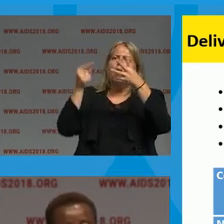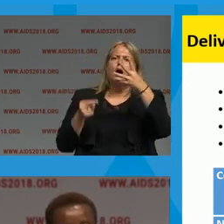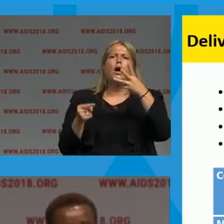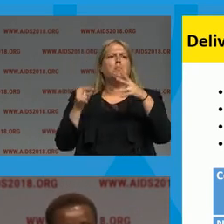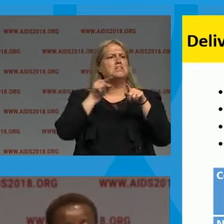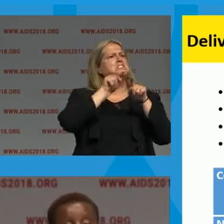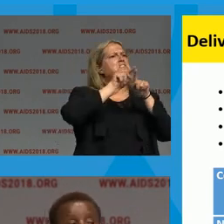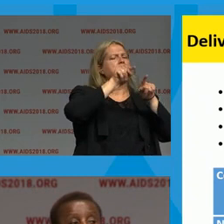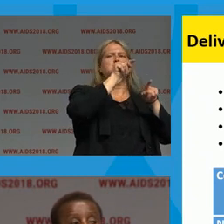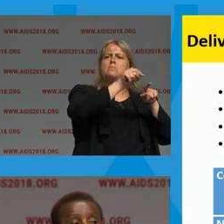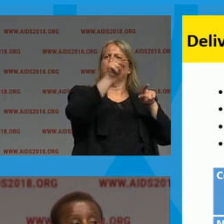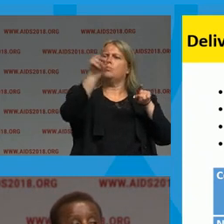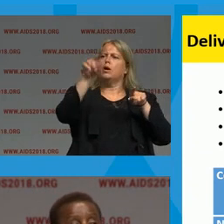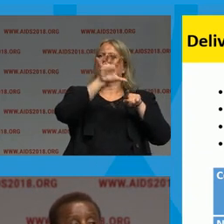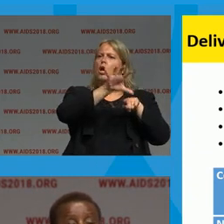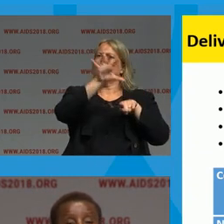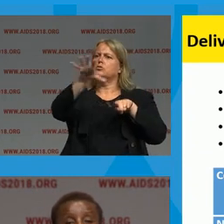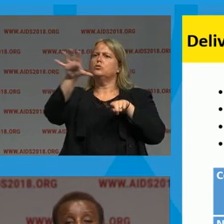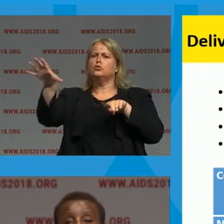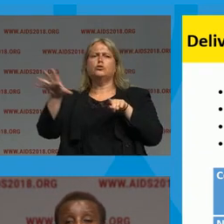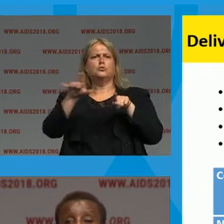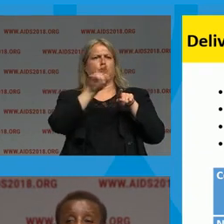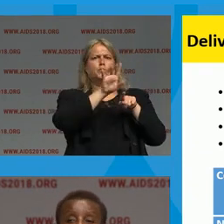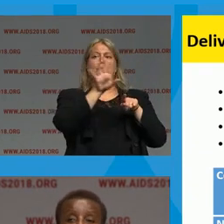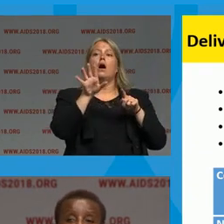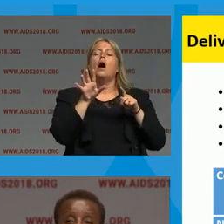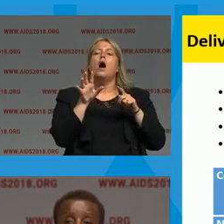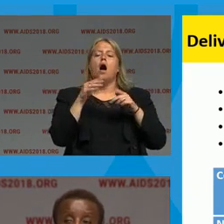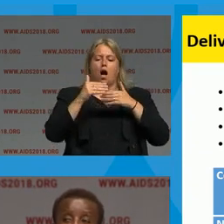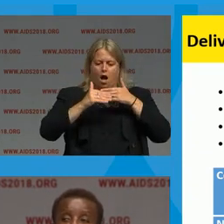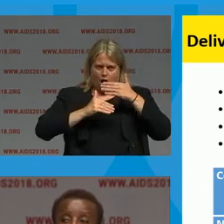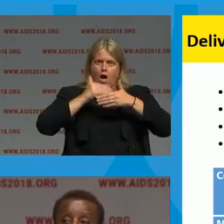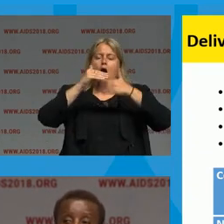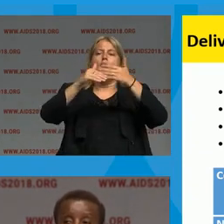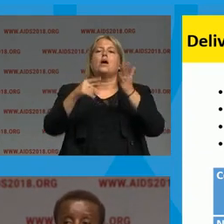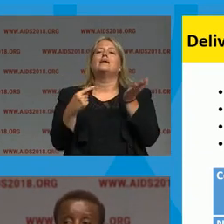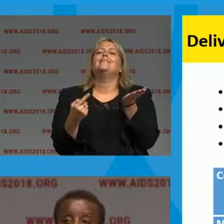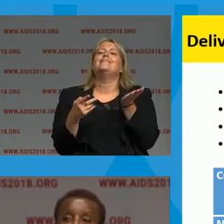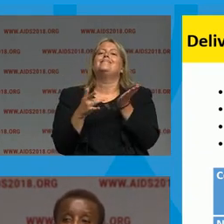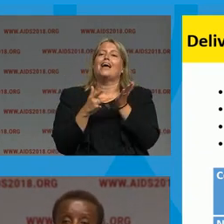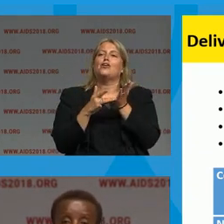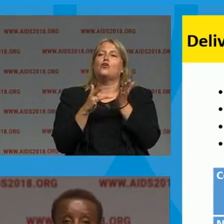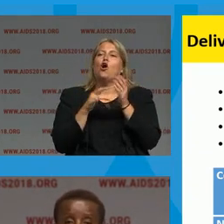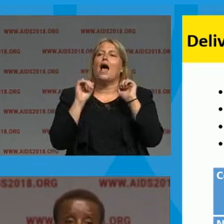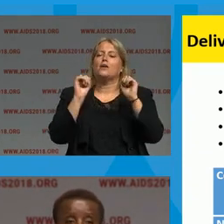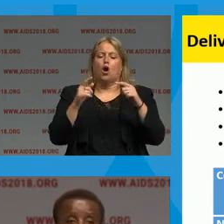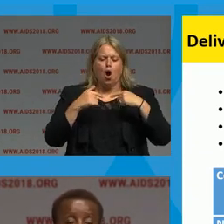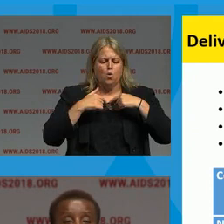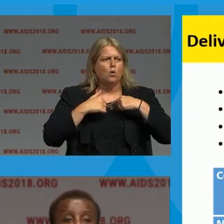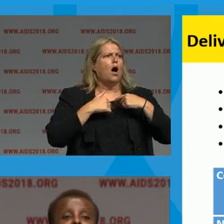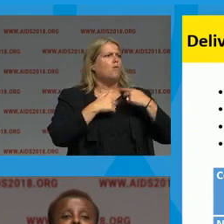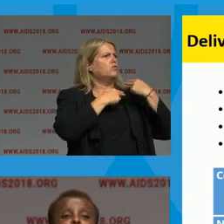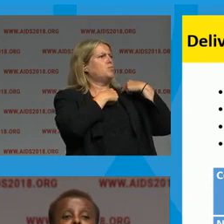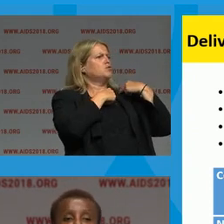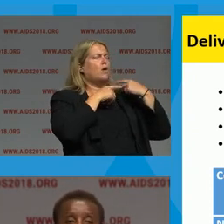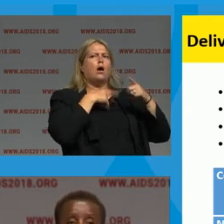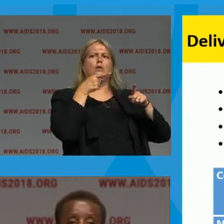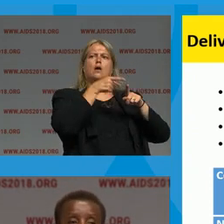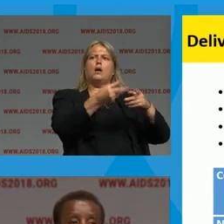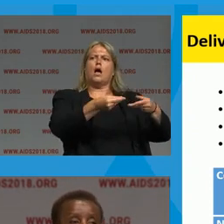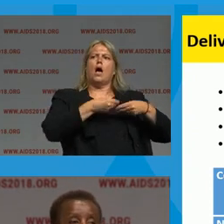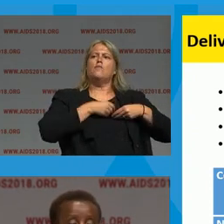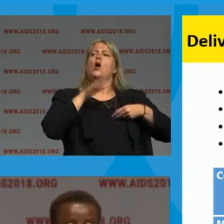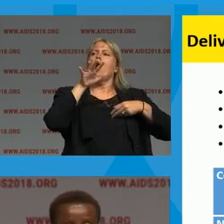different counties. And we began to see a lot of technical action with everybody saying, I have a target to meet. It